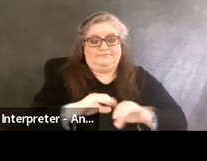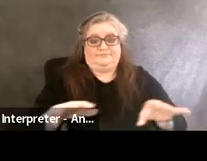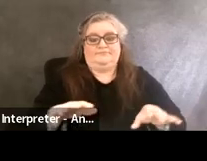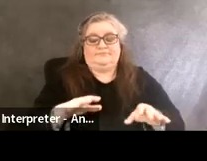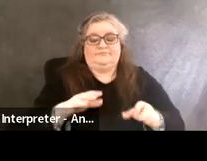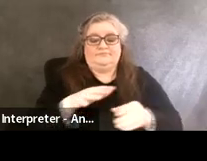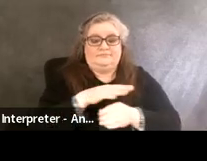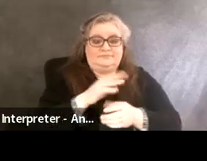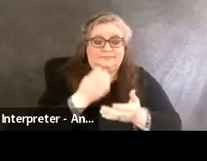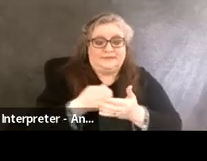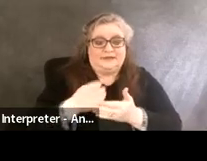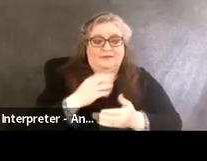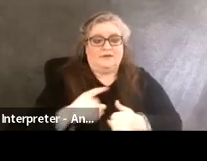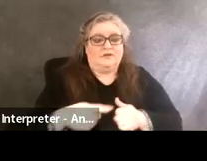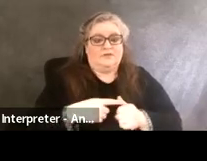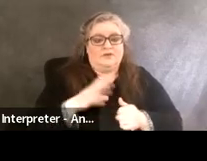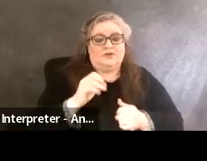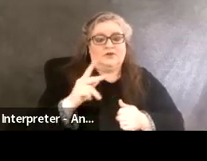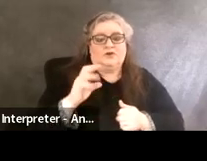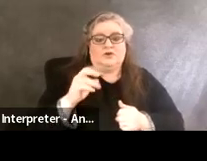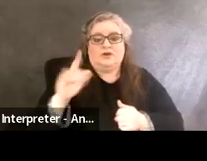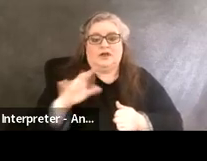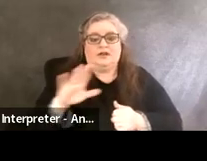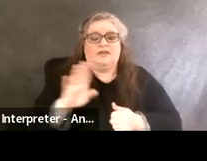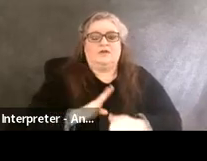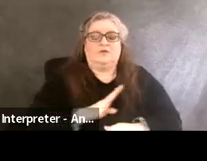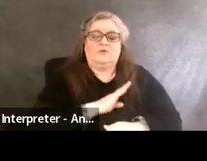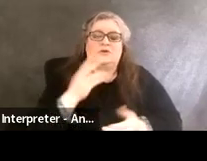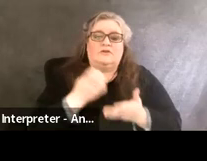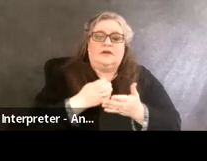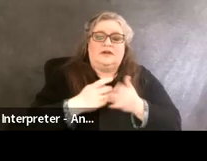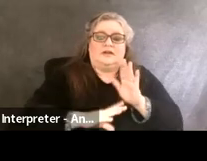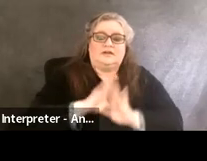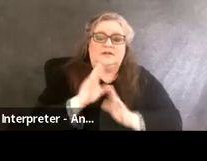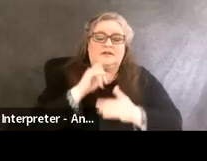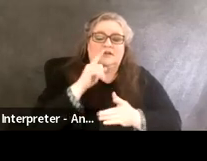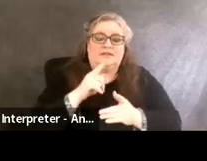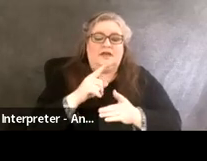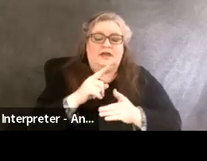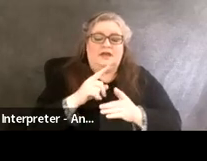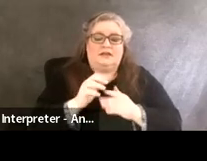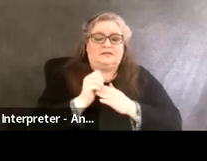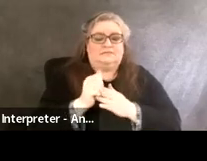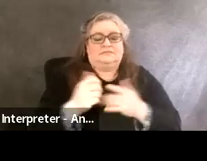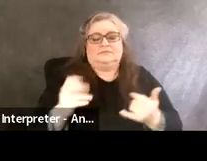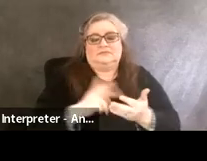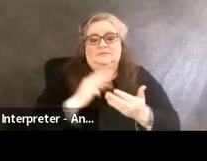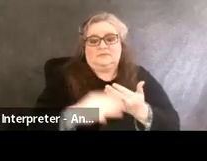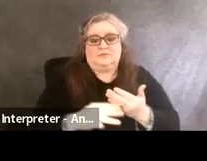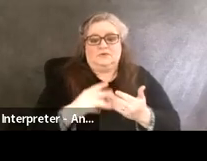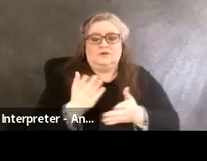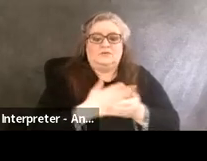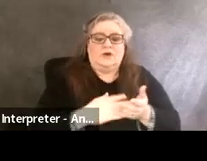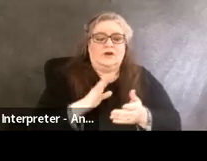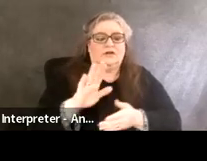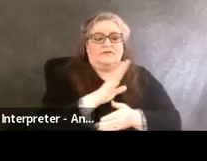grant program. First off is Cook County. Their Bureau of Economic Development, which is piloting this grant program, is part of